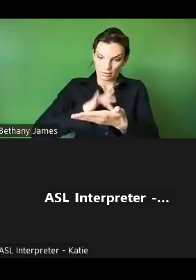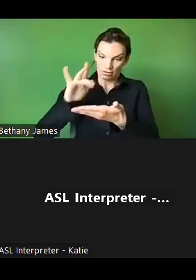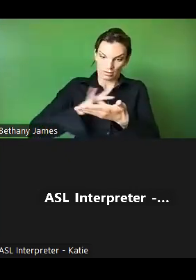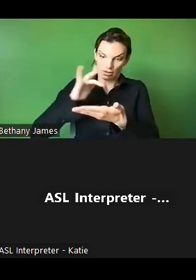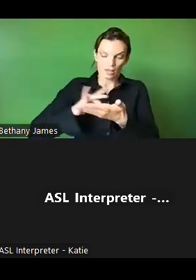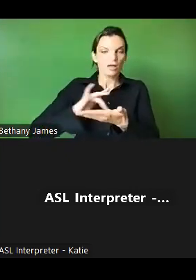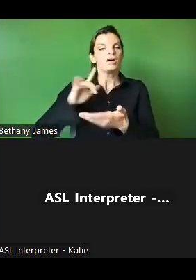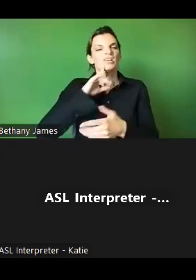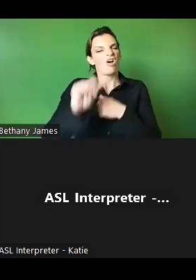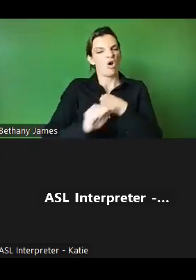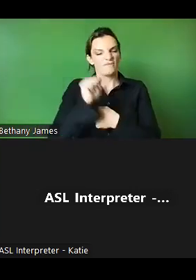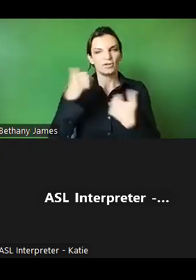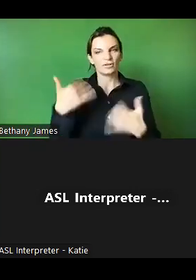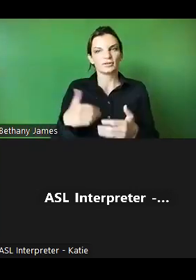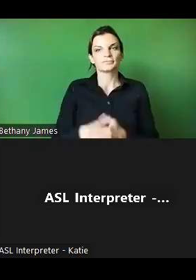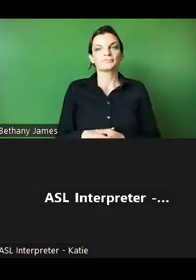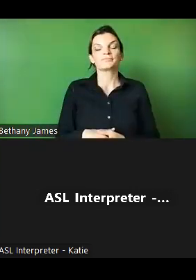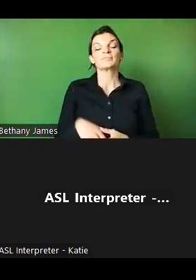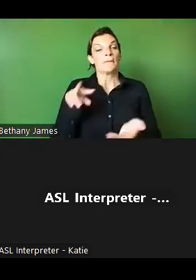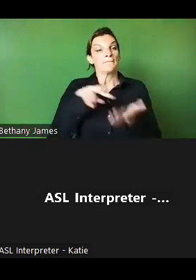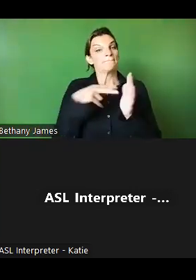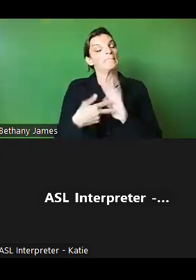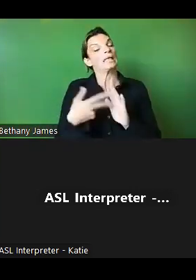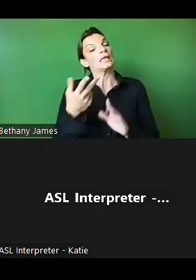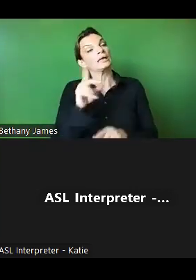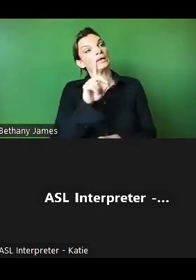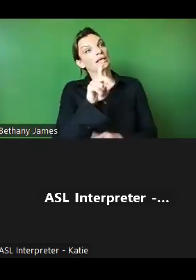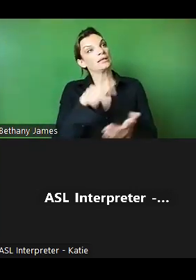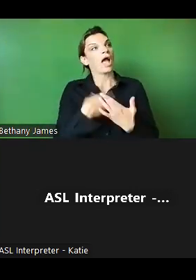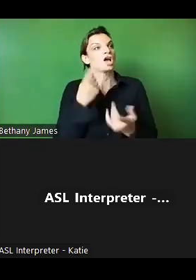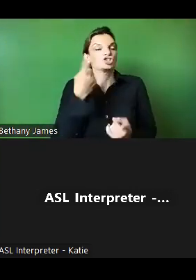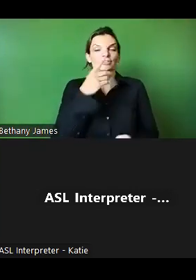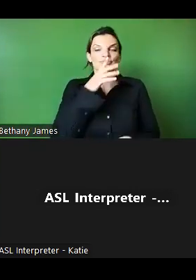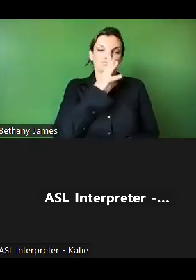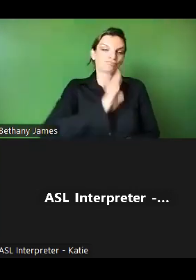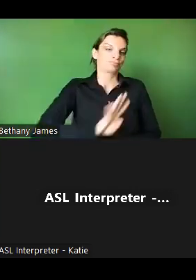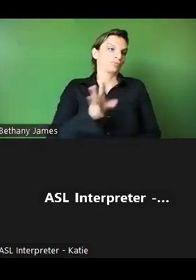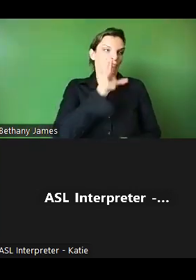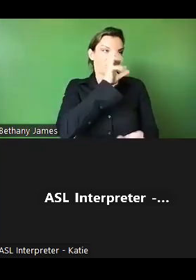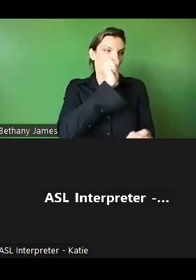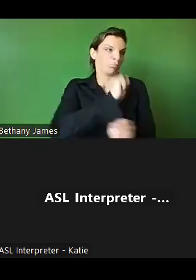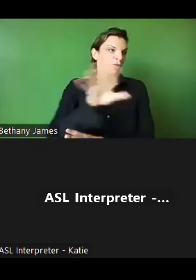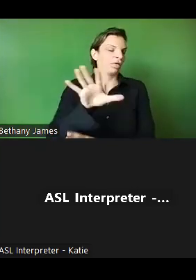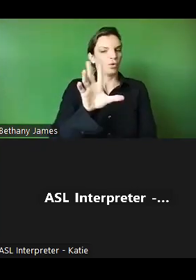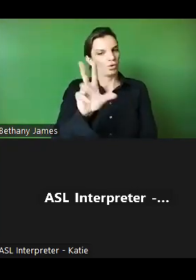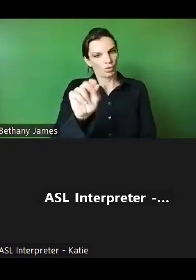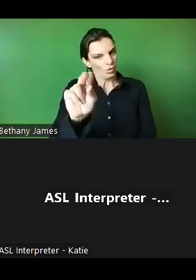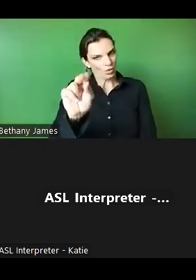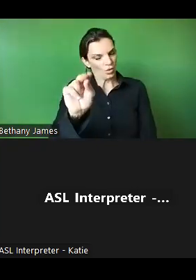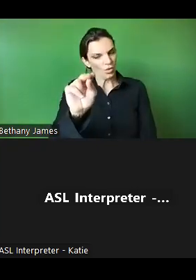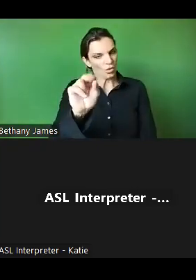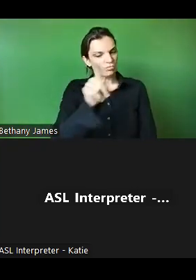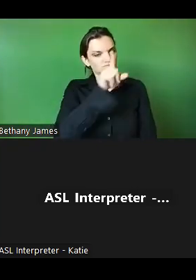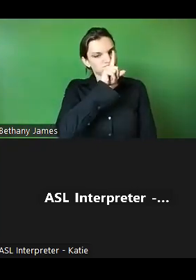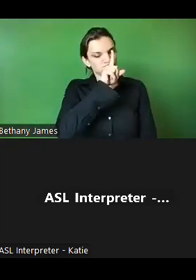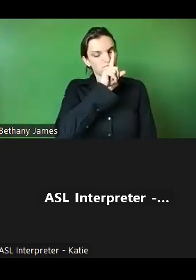doesn't mean be apathetic or be Right. unconcerned about suffering. It does, we're not saying that at all, but we